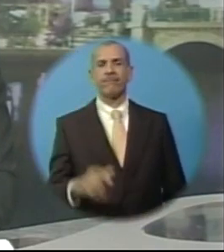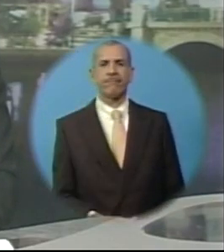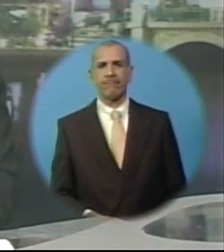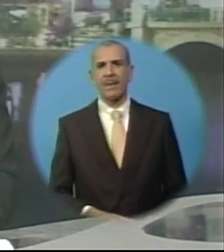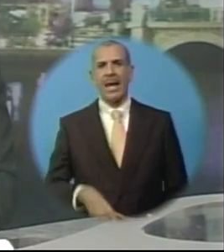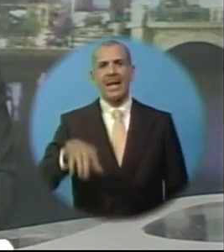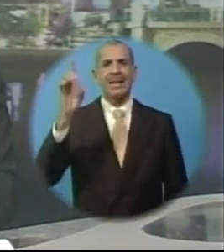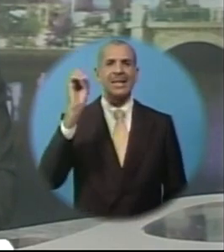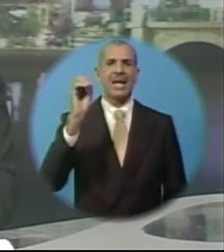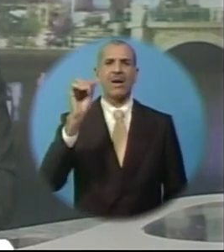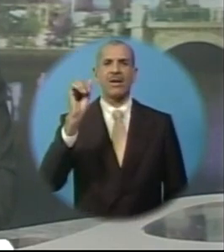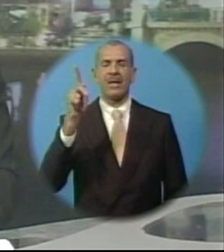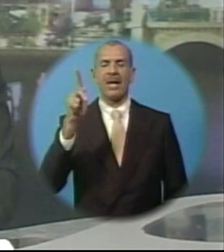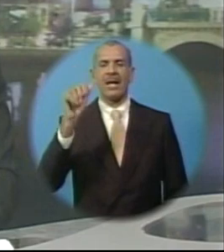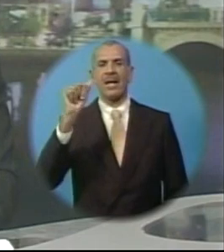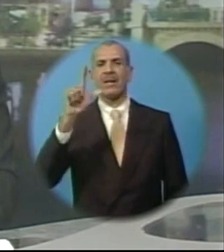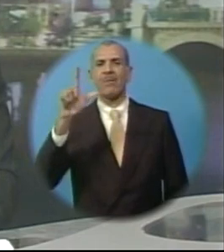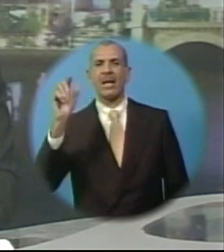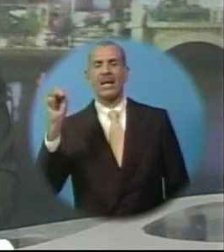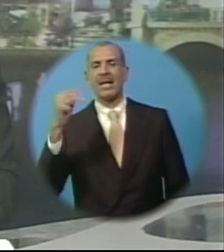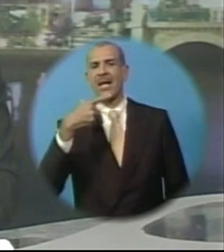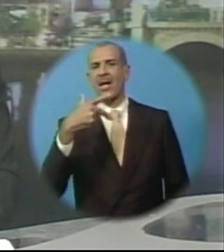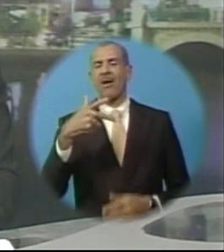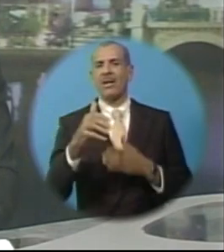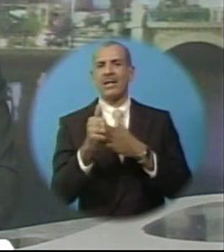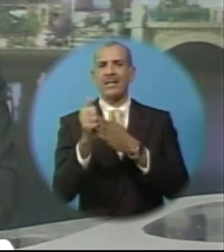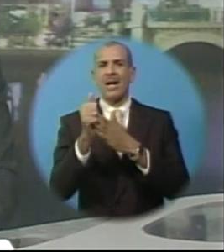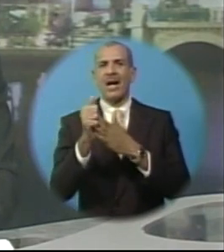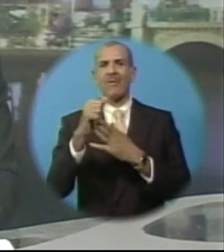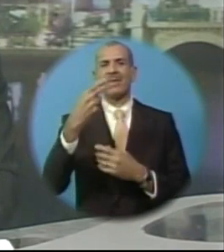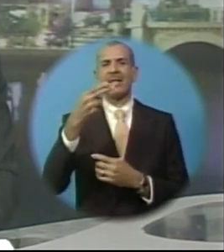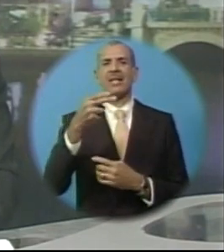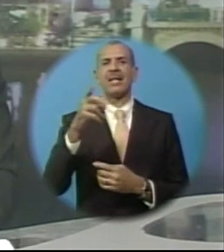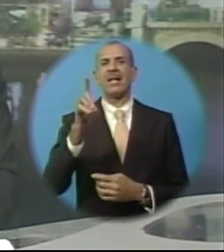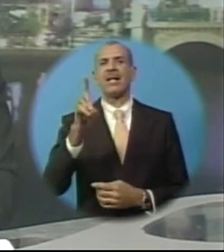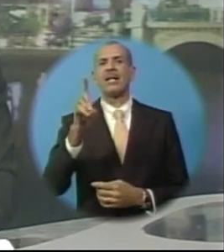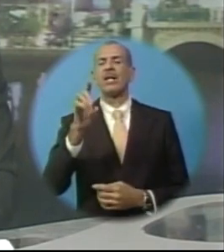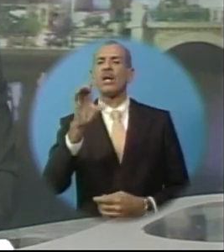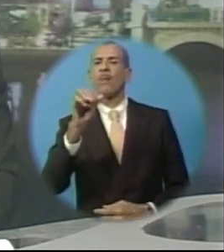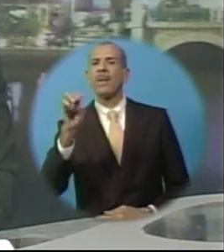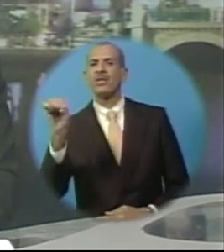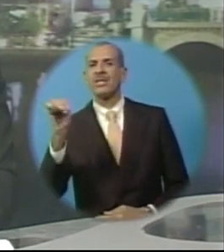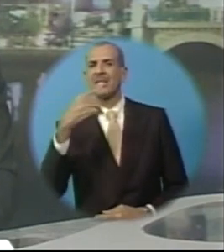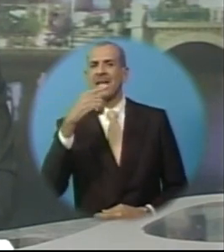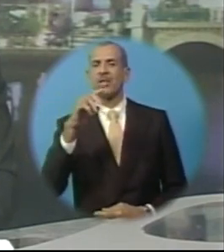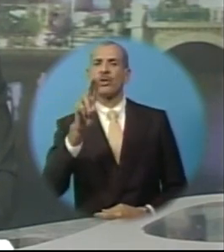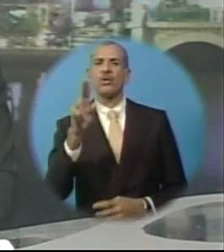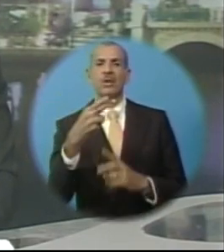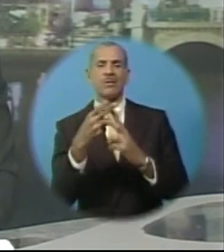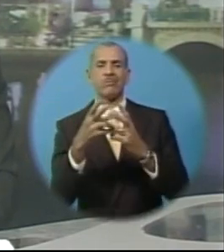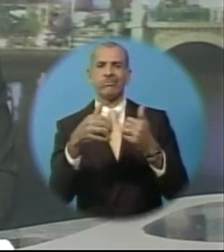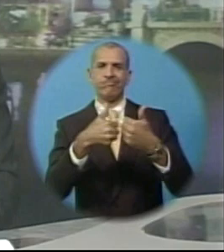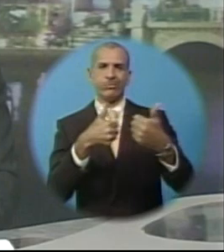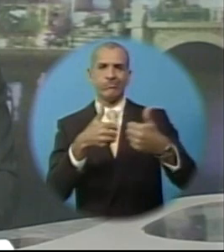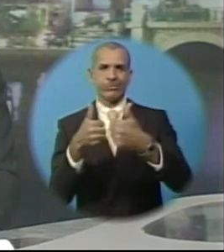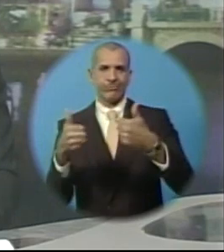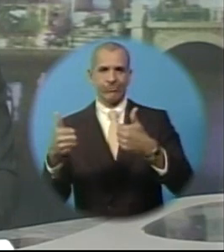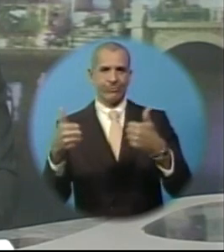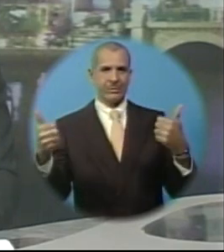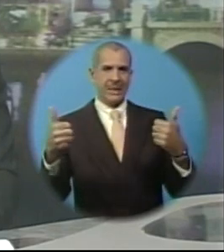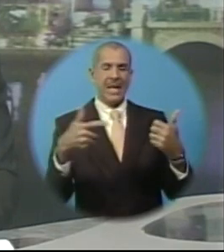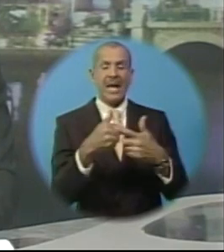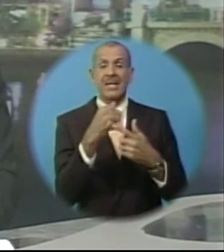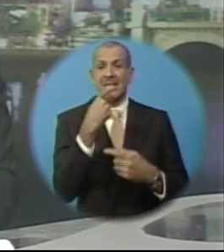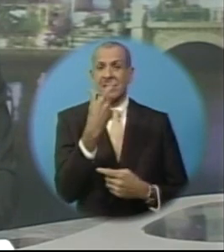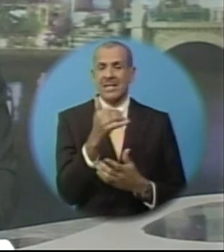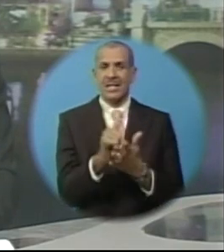with the NUPW and now head of the Urban Development Commission, says the union appears to be in shambles. He makes this assessment based